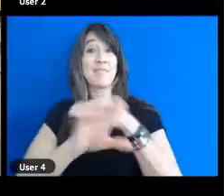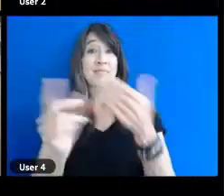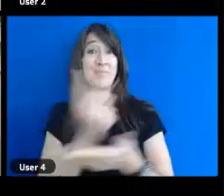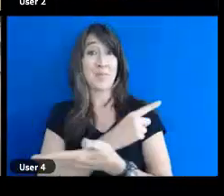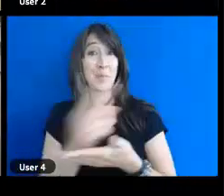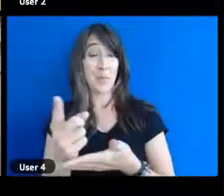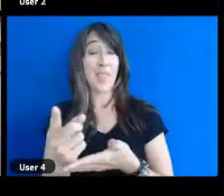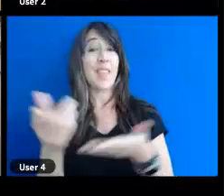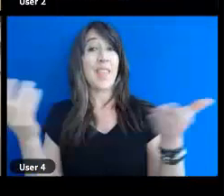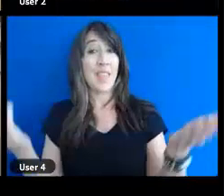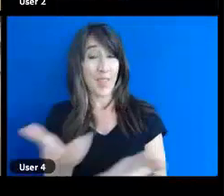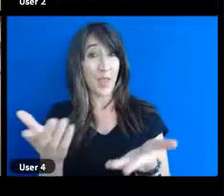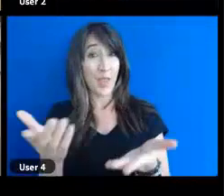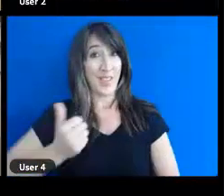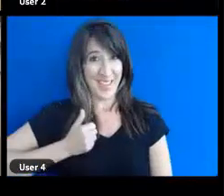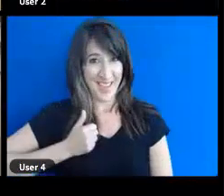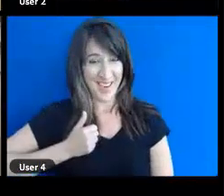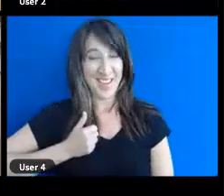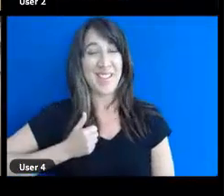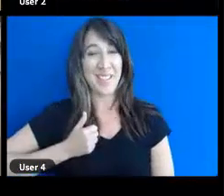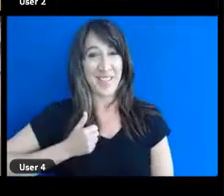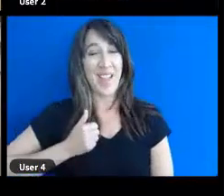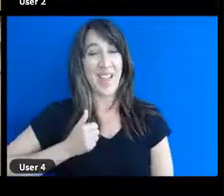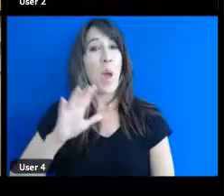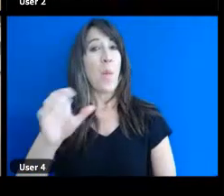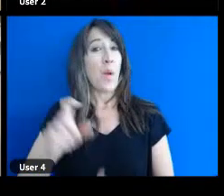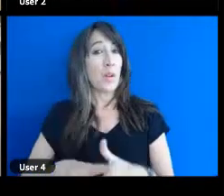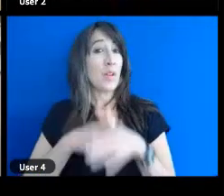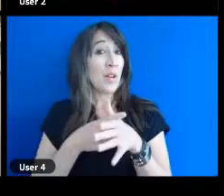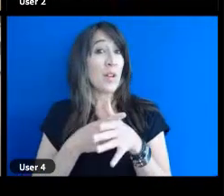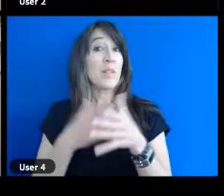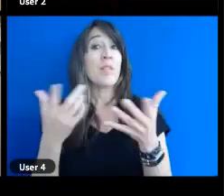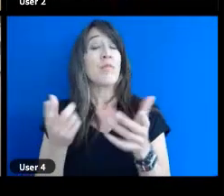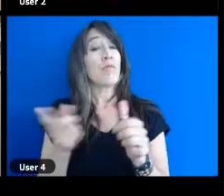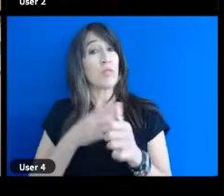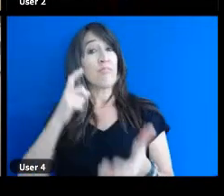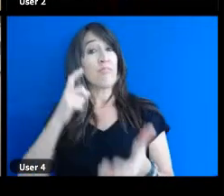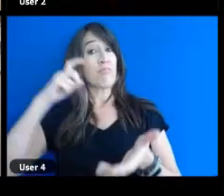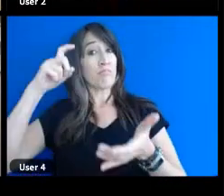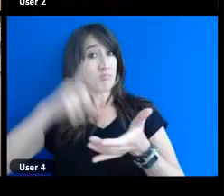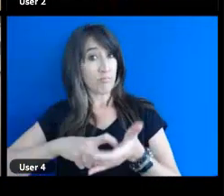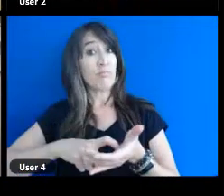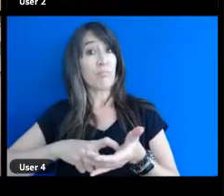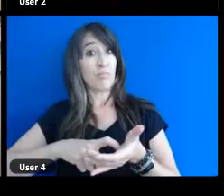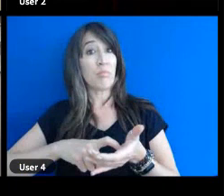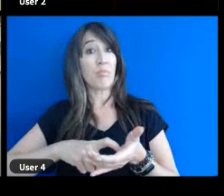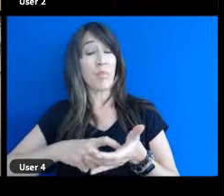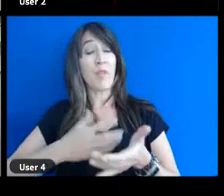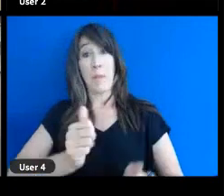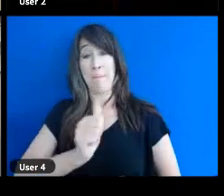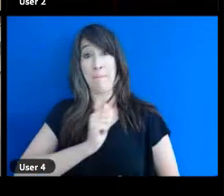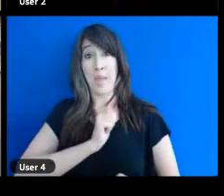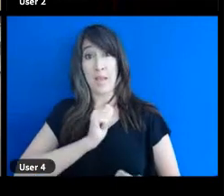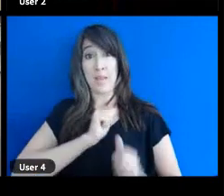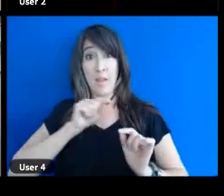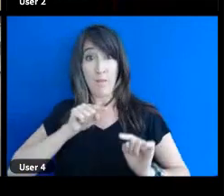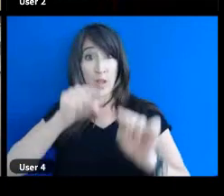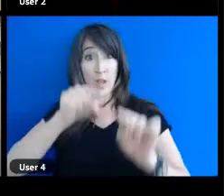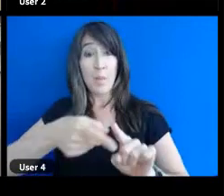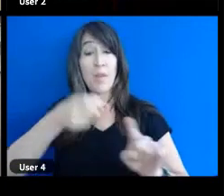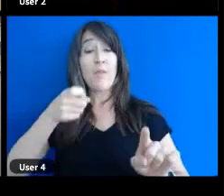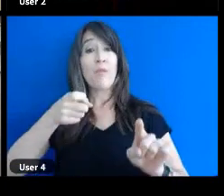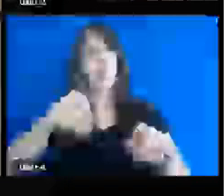Week here in Canada. I wanted to start today by acknowledging that we, at least for myself, coming to